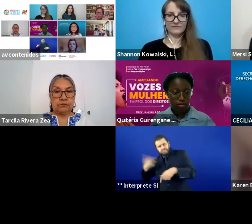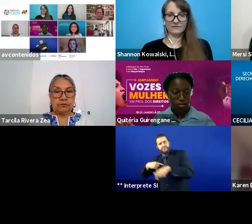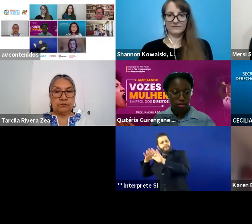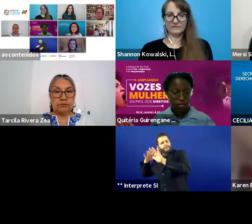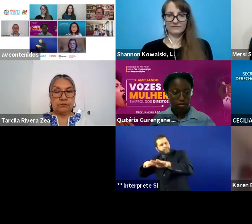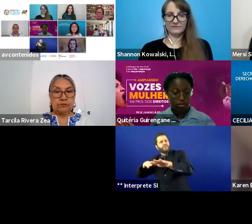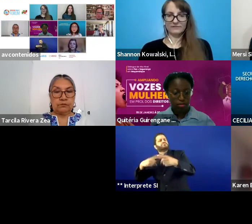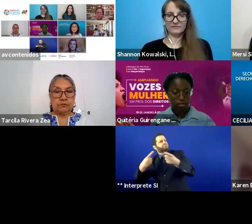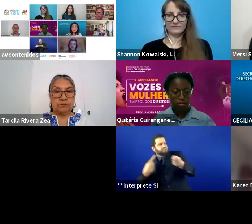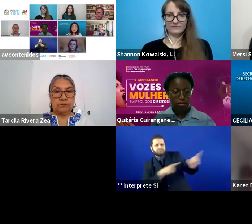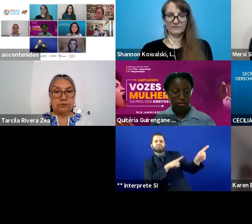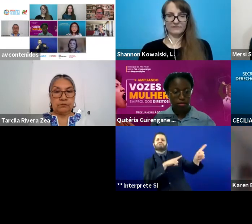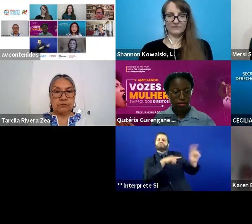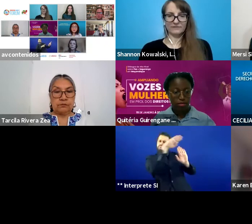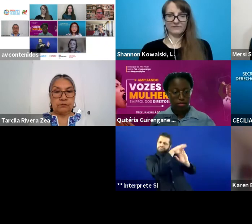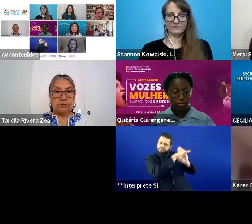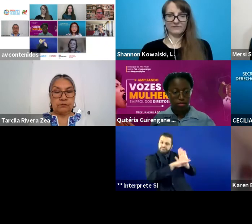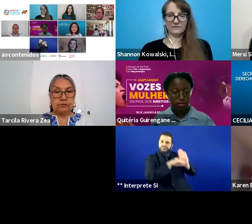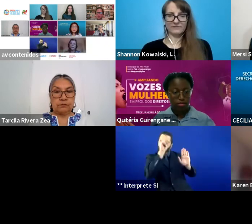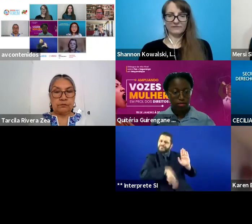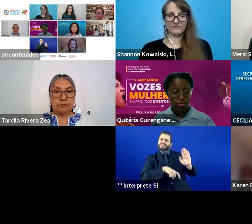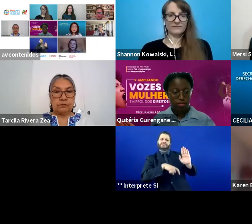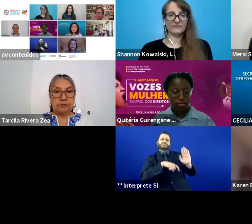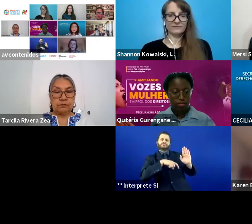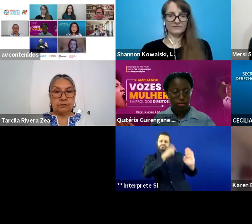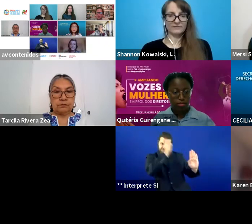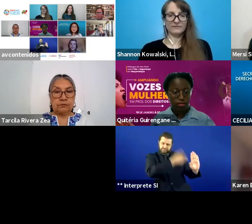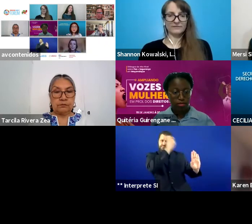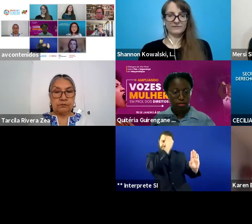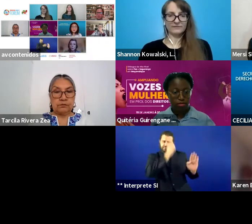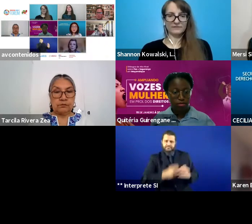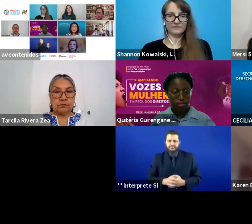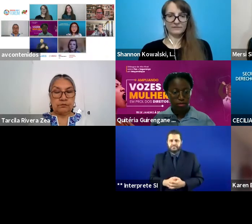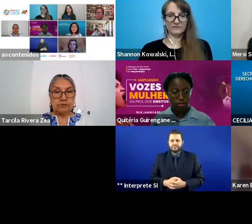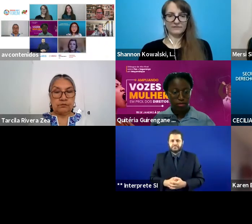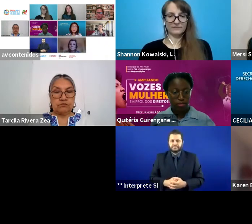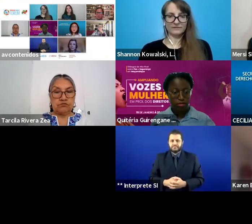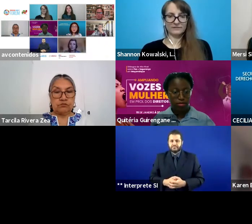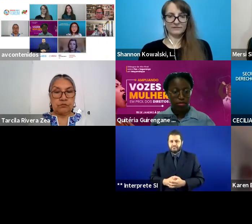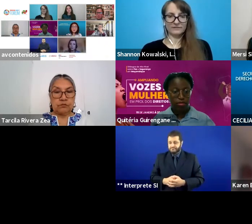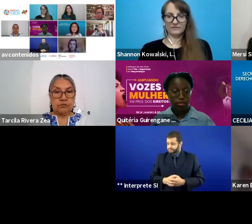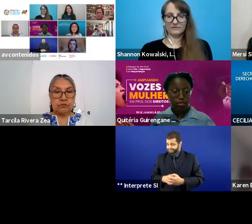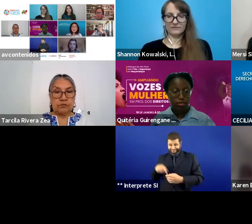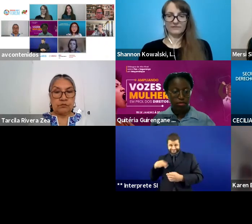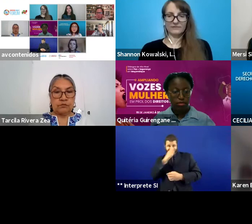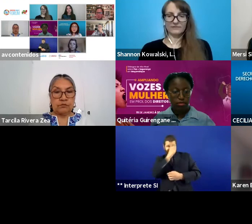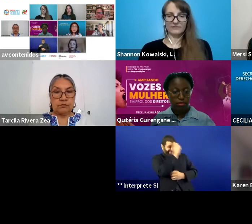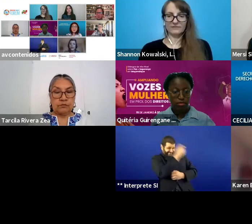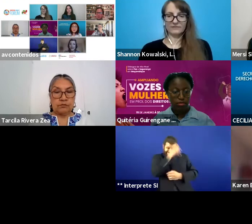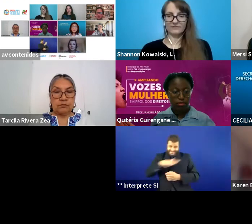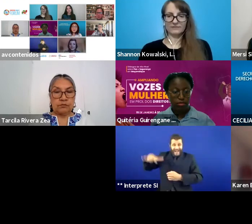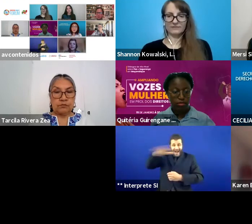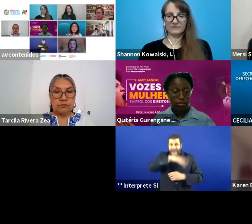very basic, and I need to say it also in this panel. I mean, we must make sure that young people